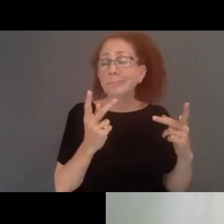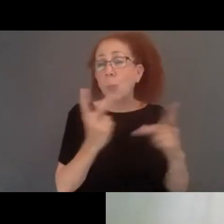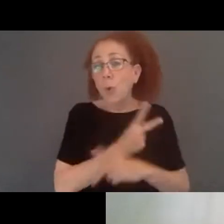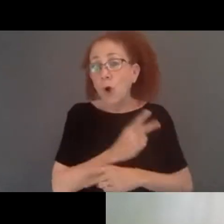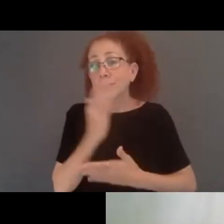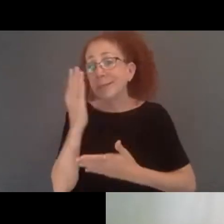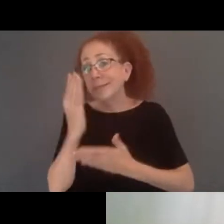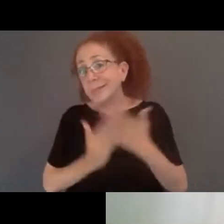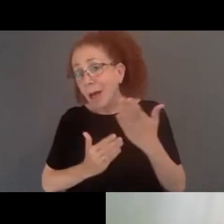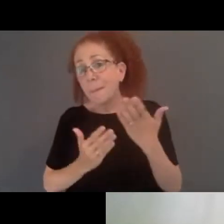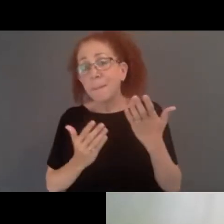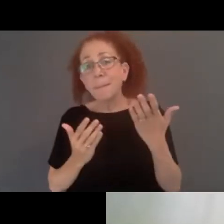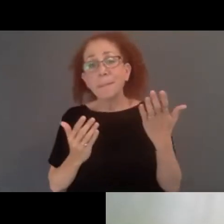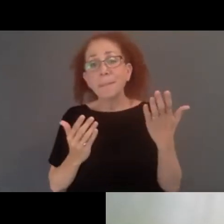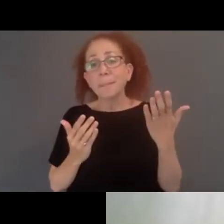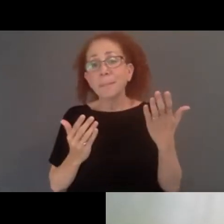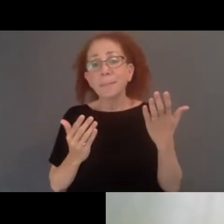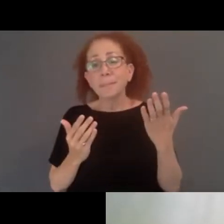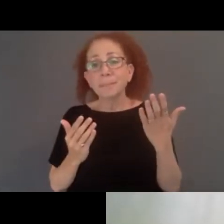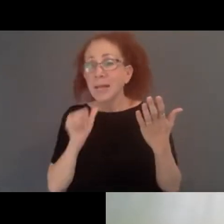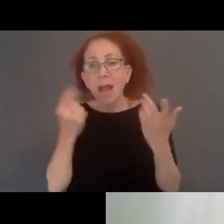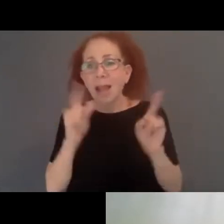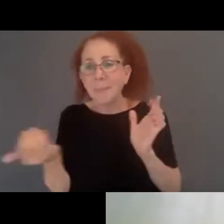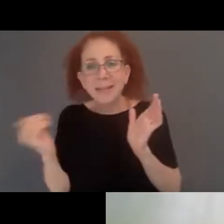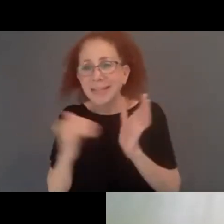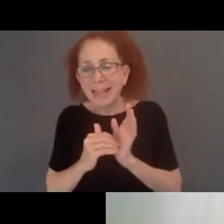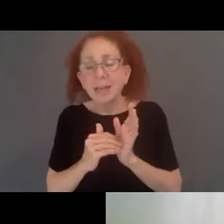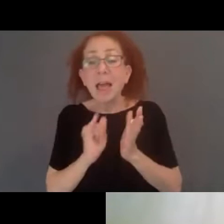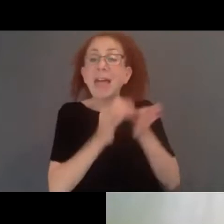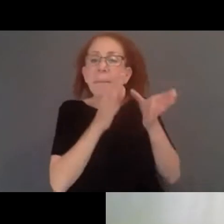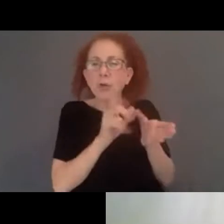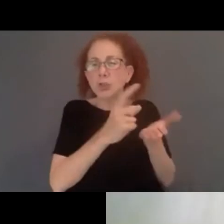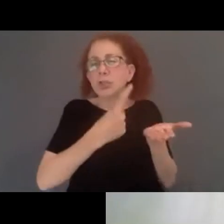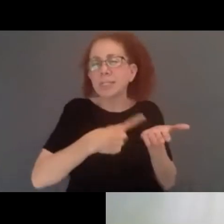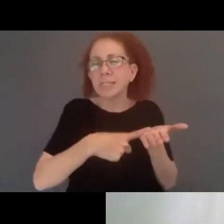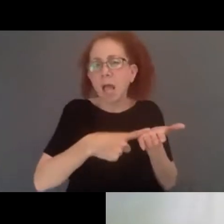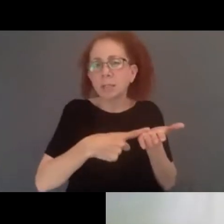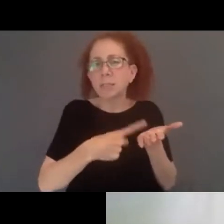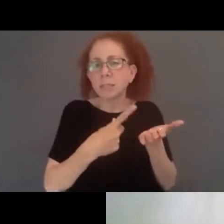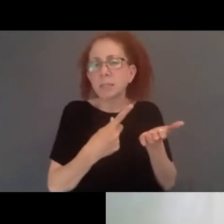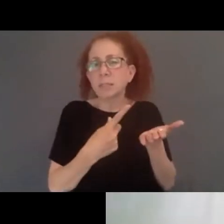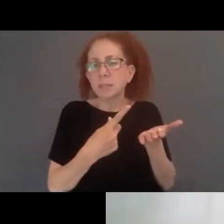be not happen again. It would be important for that person to discuss